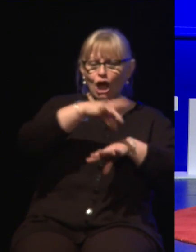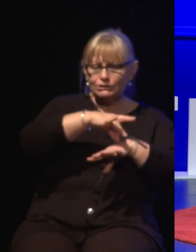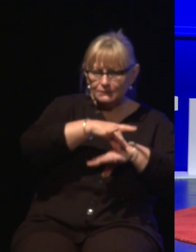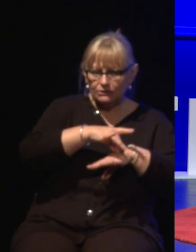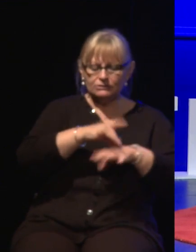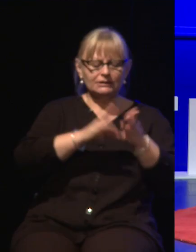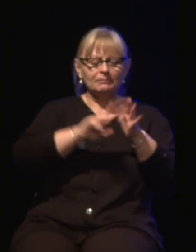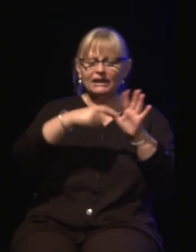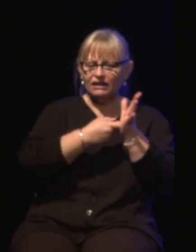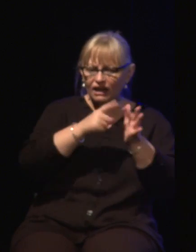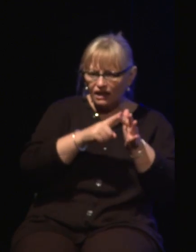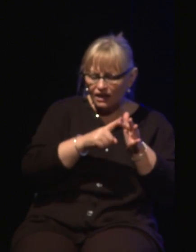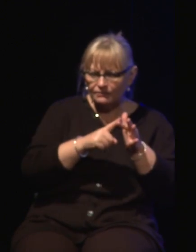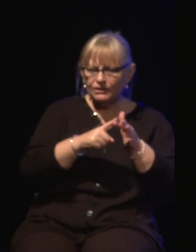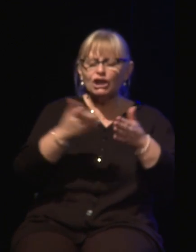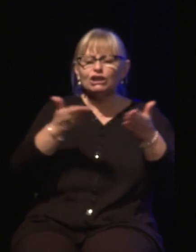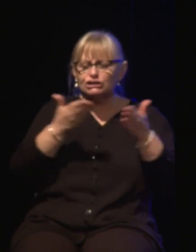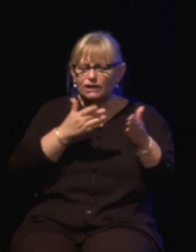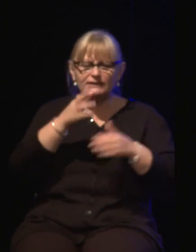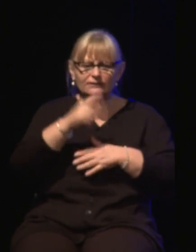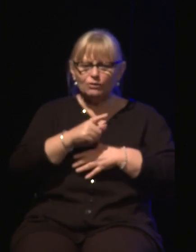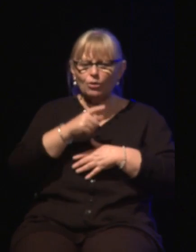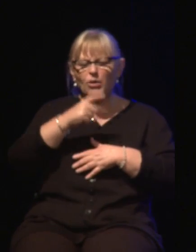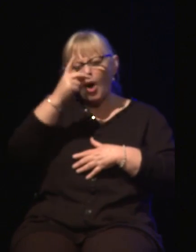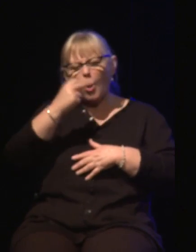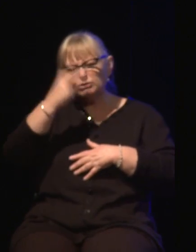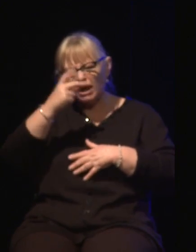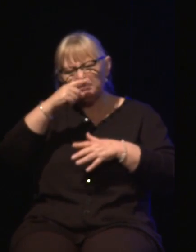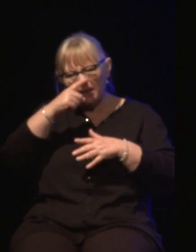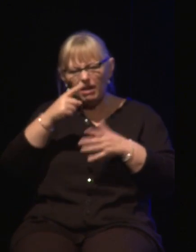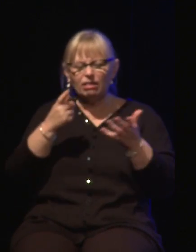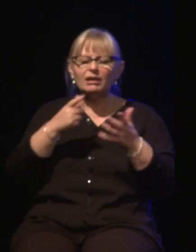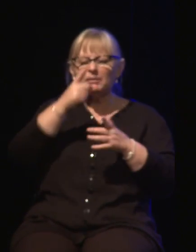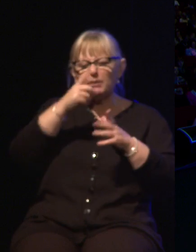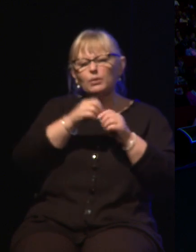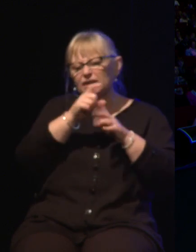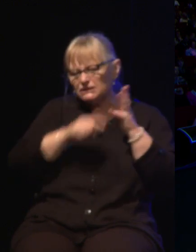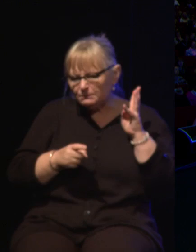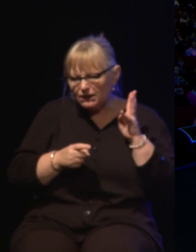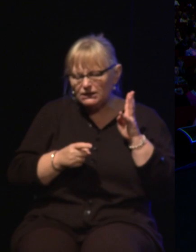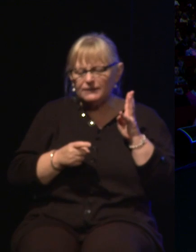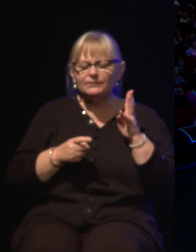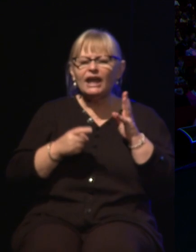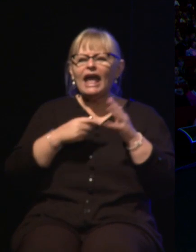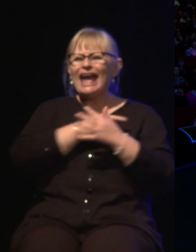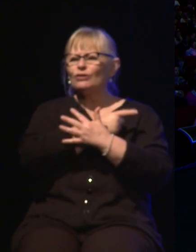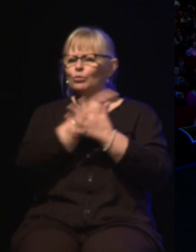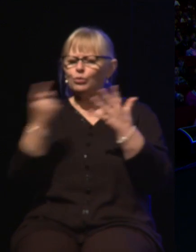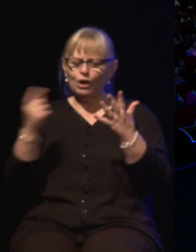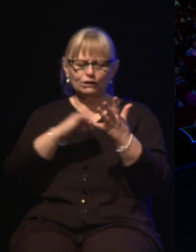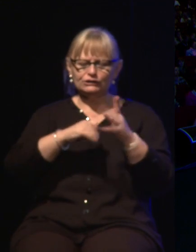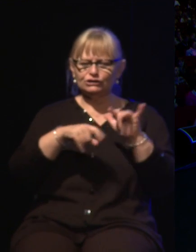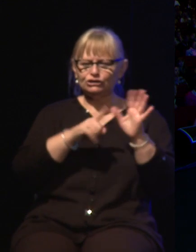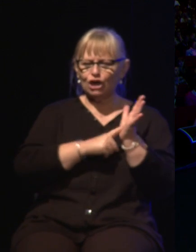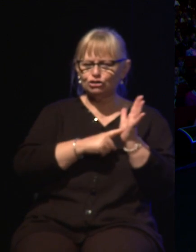and Medicare, services for the frail aged, services for people with disability, and a wide range of social security